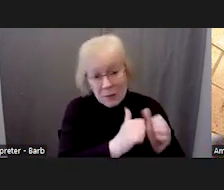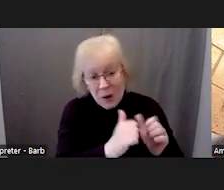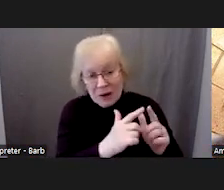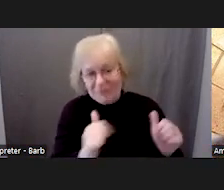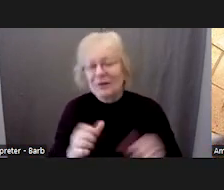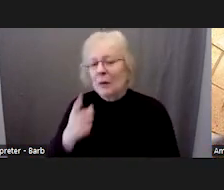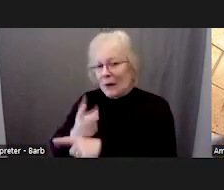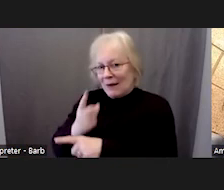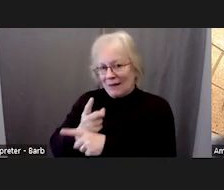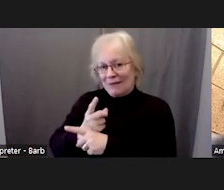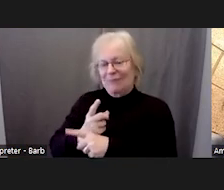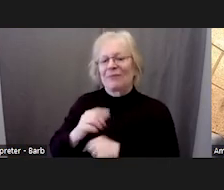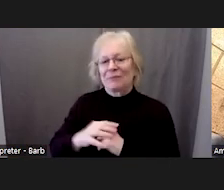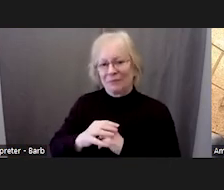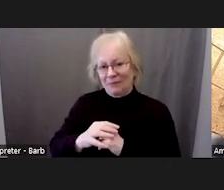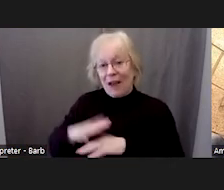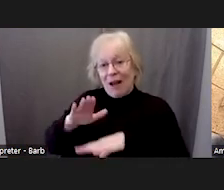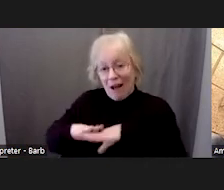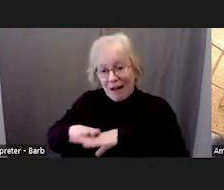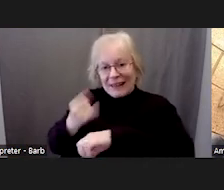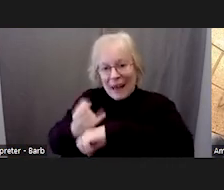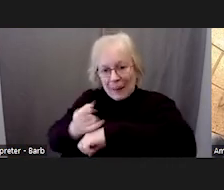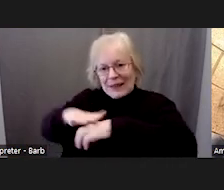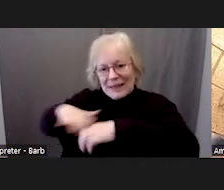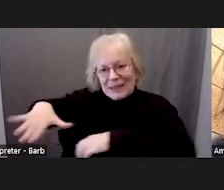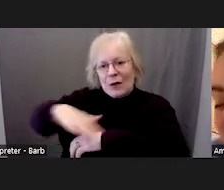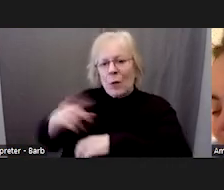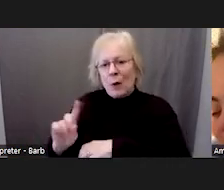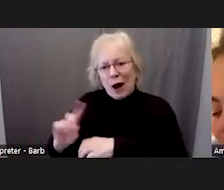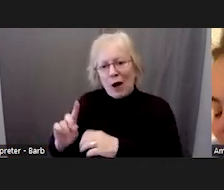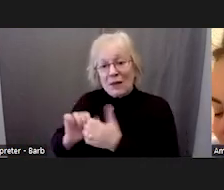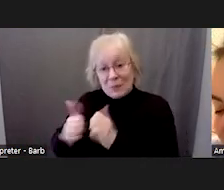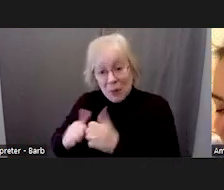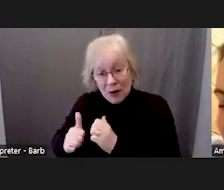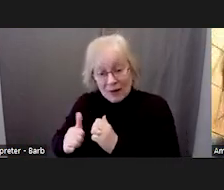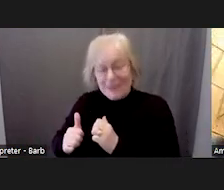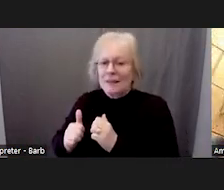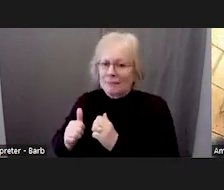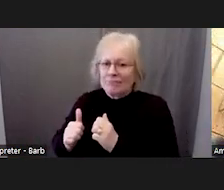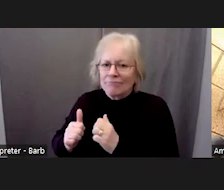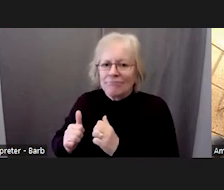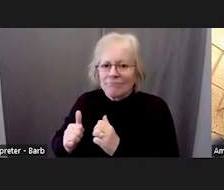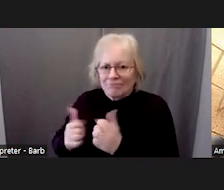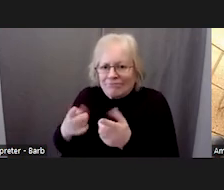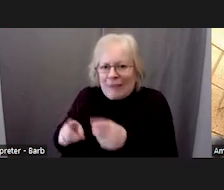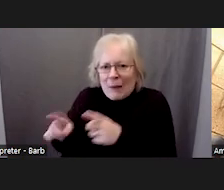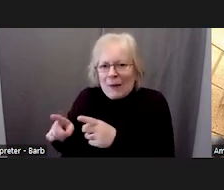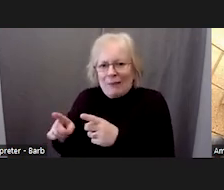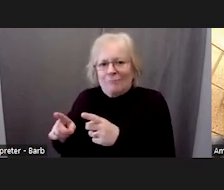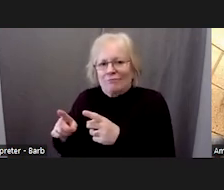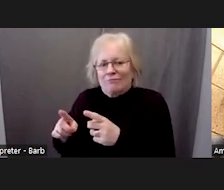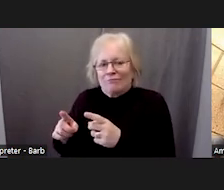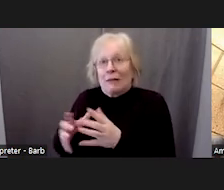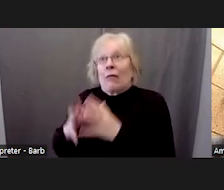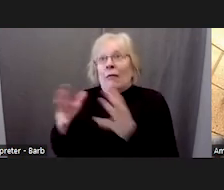right. Just being on campus where sports are, you know, pretty prominent. Actually, you know, quite a